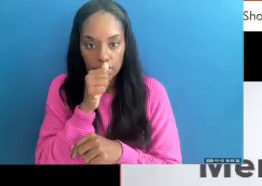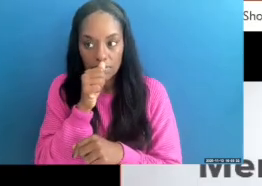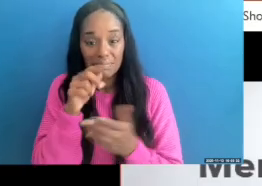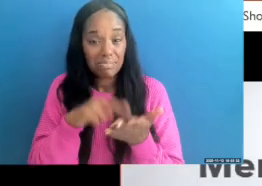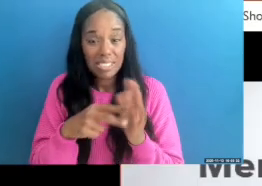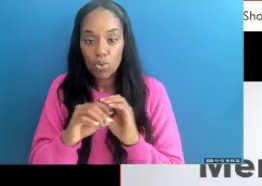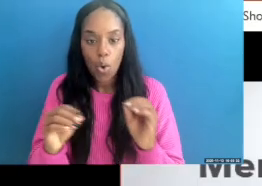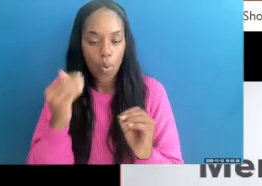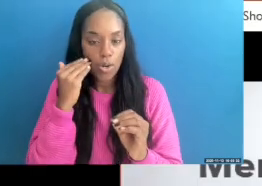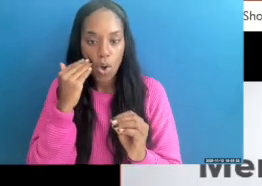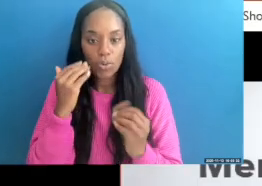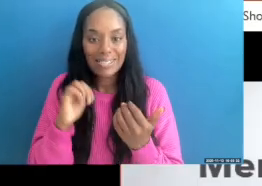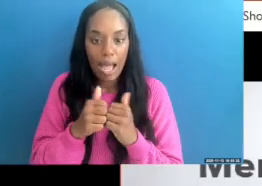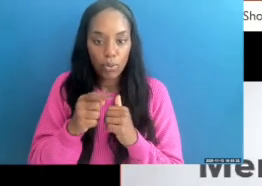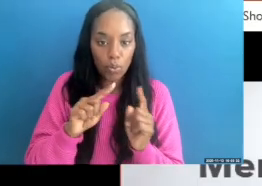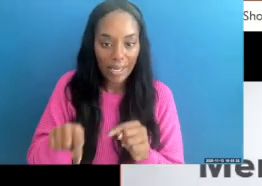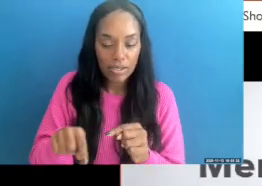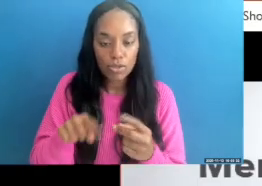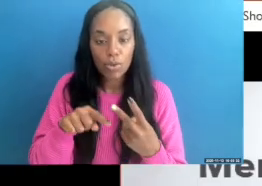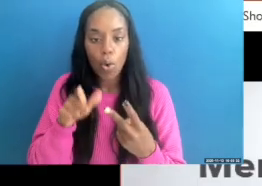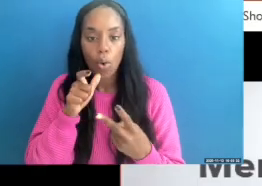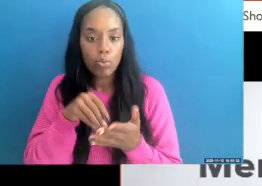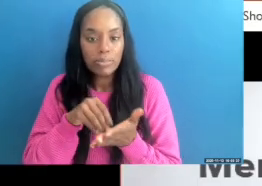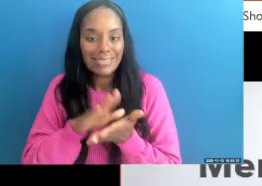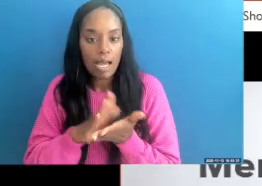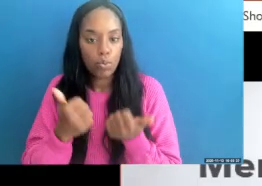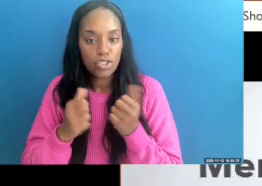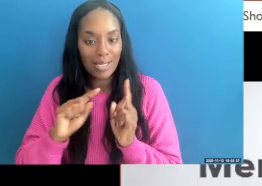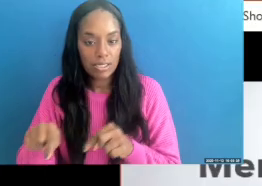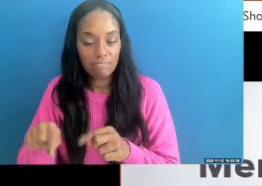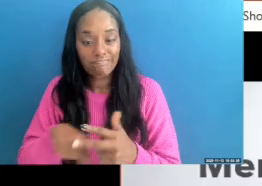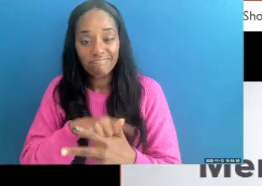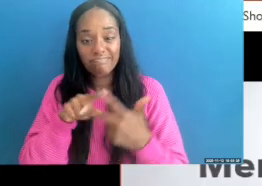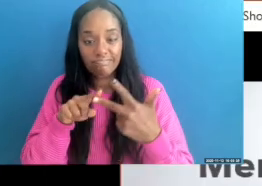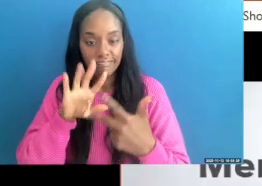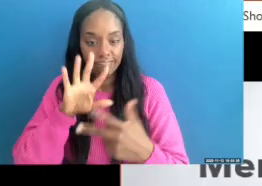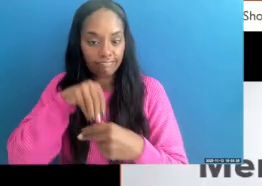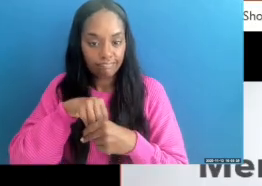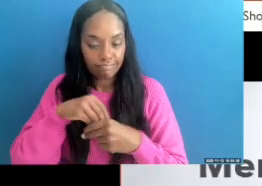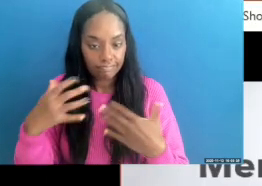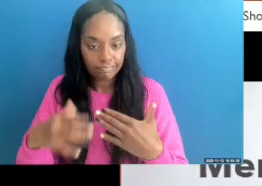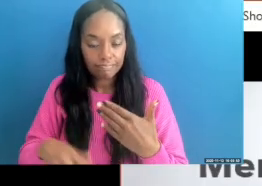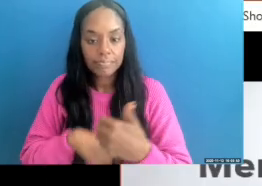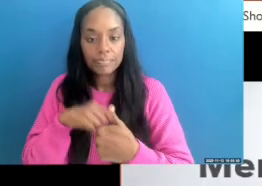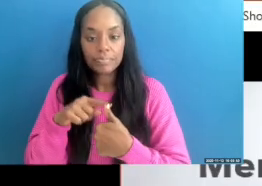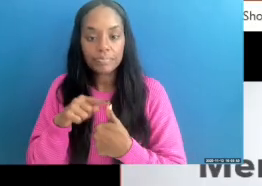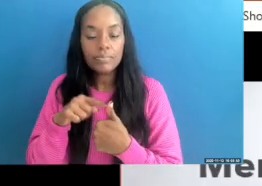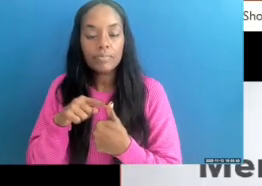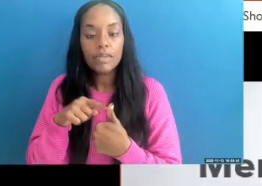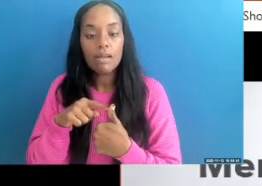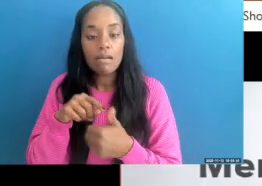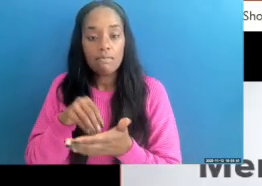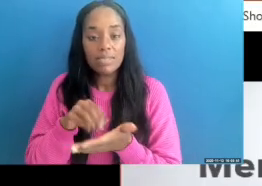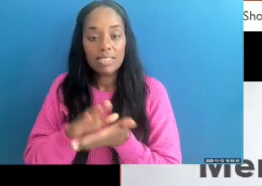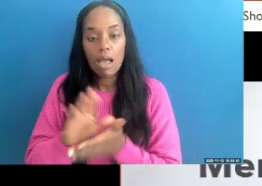no one will know who answered in what way or who wrote what. There are 3 ways you can participate. The